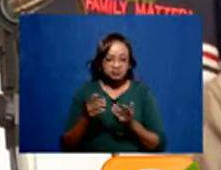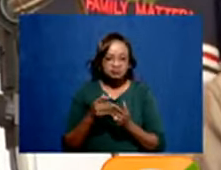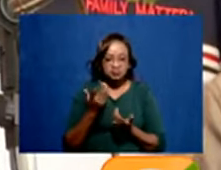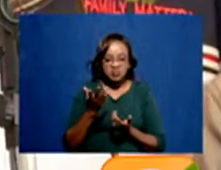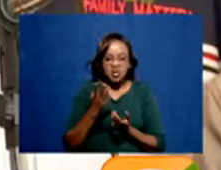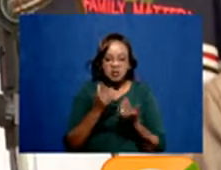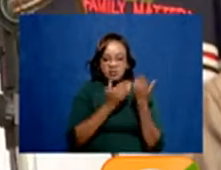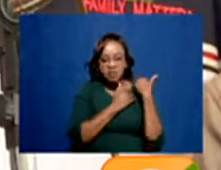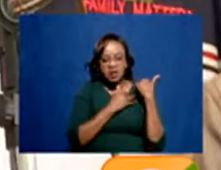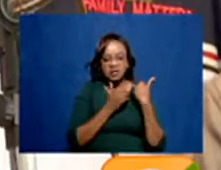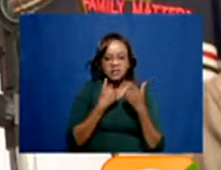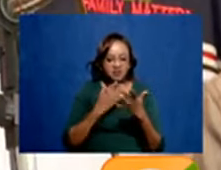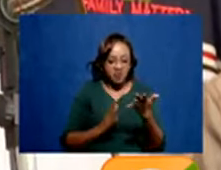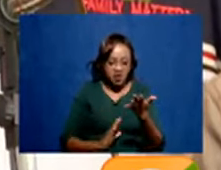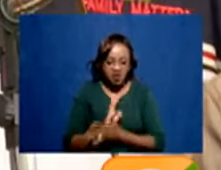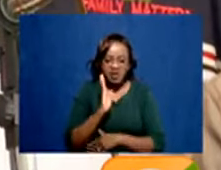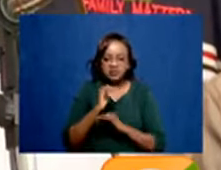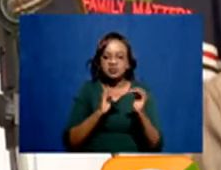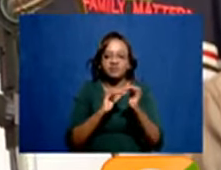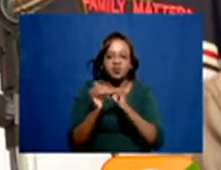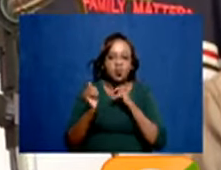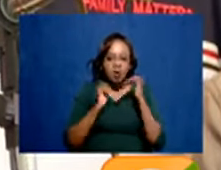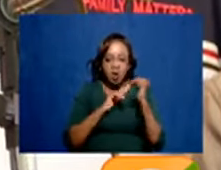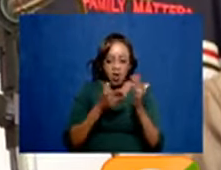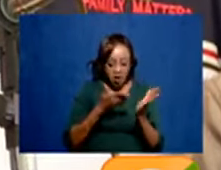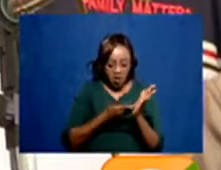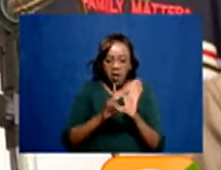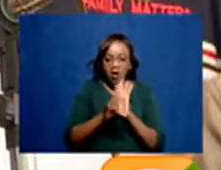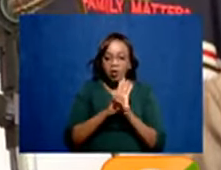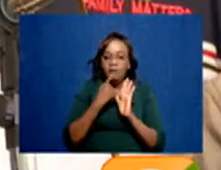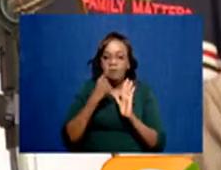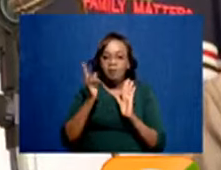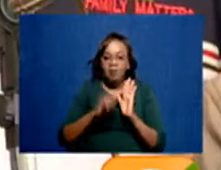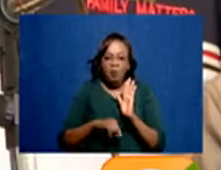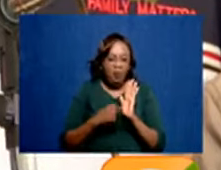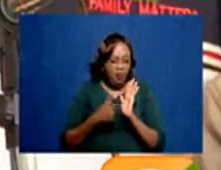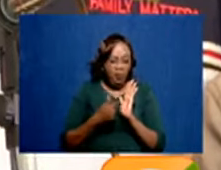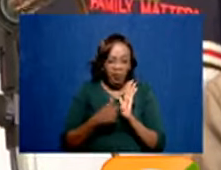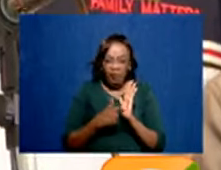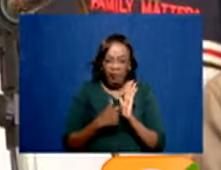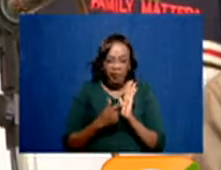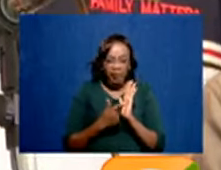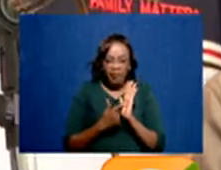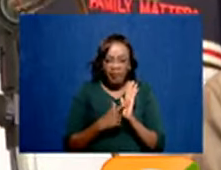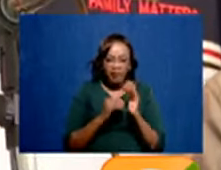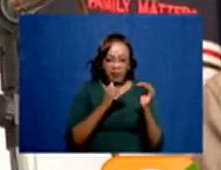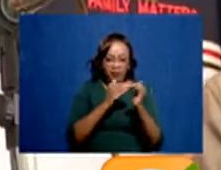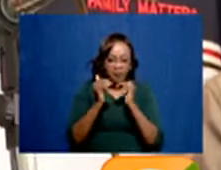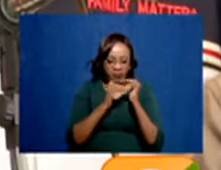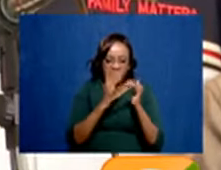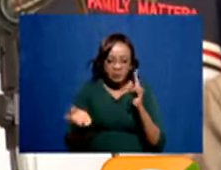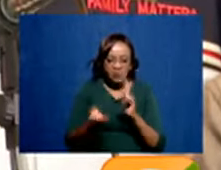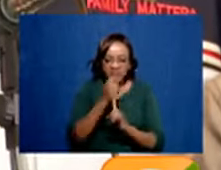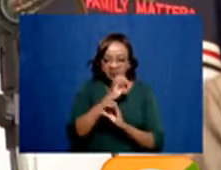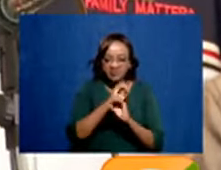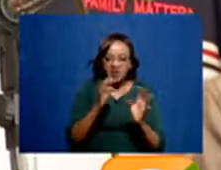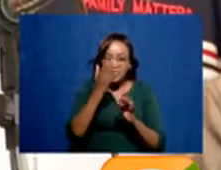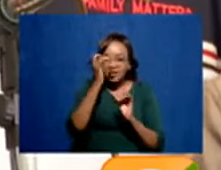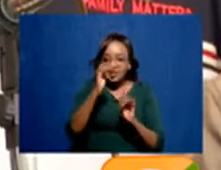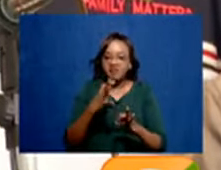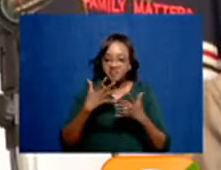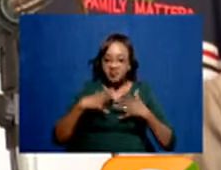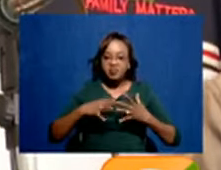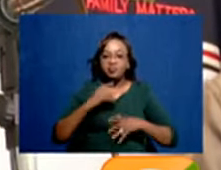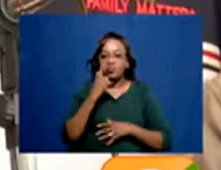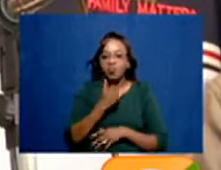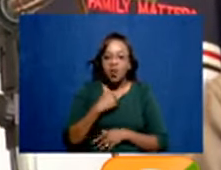in holding that the right to equality before the law would not be advanced if people who purported to be having